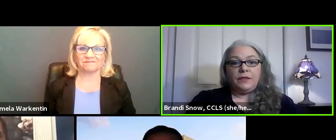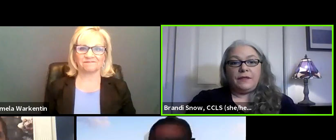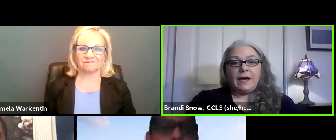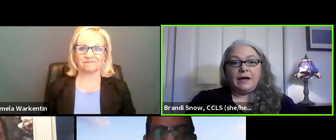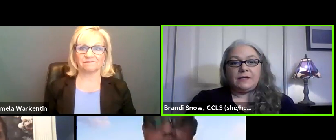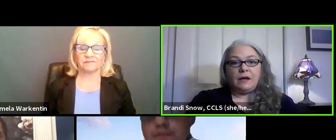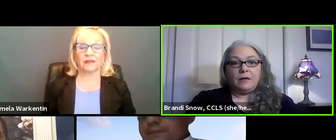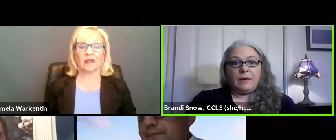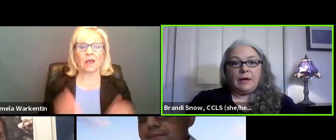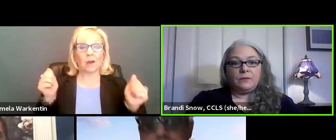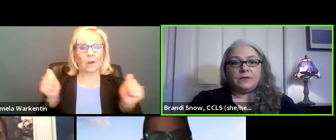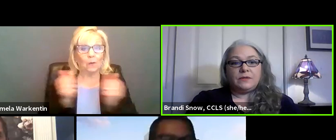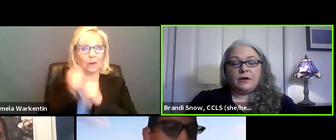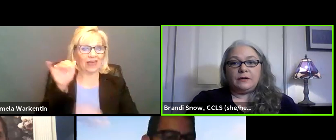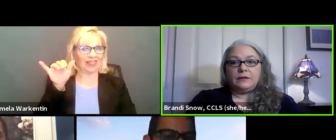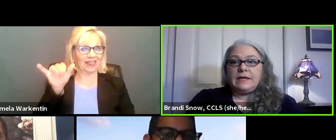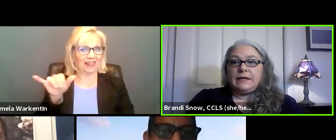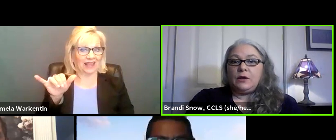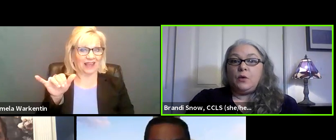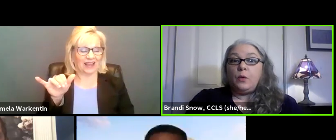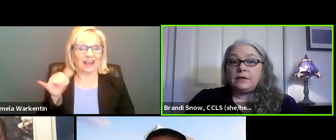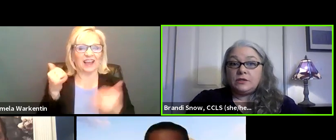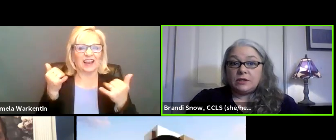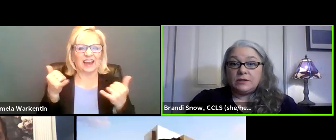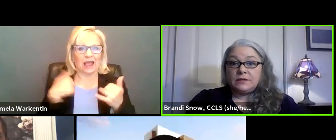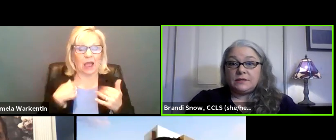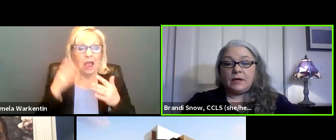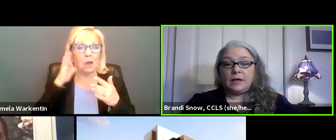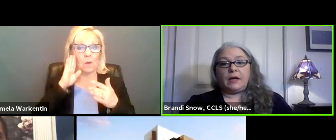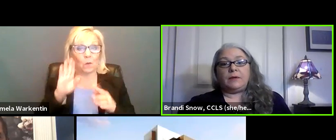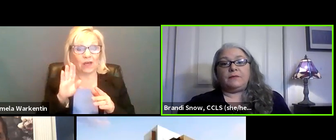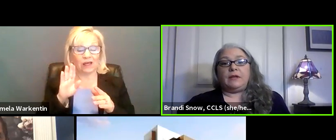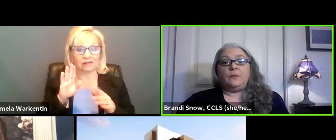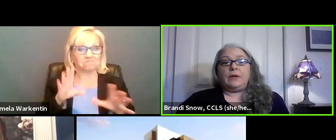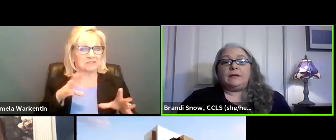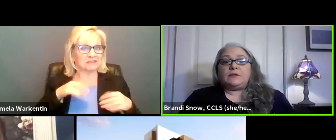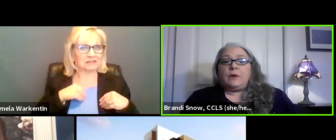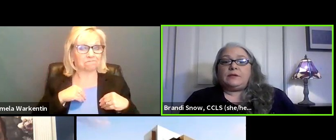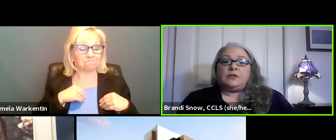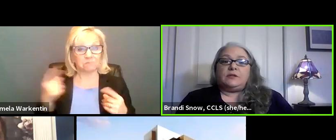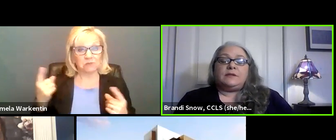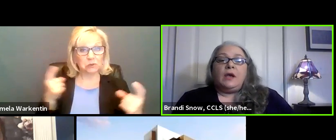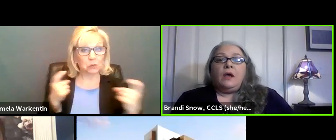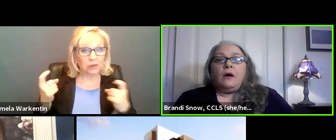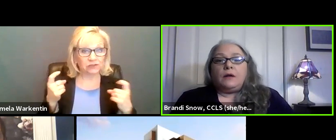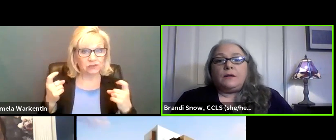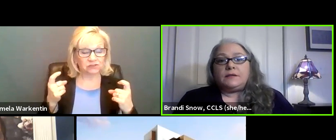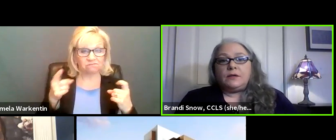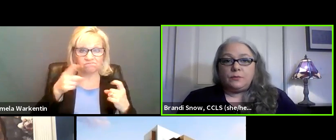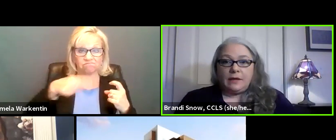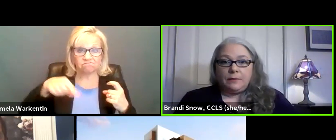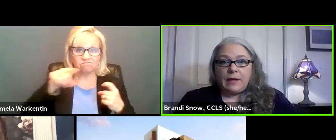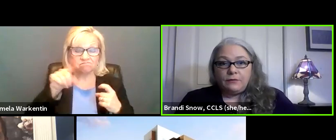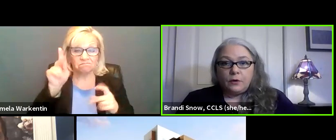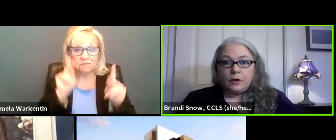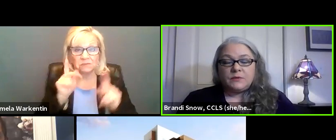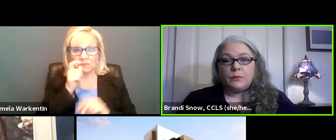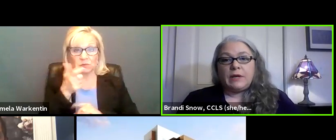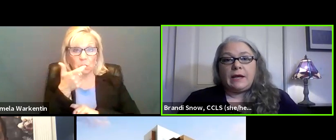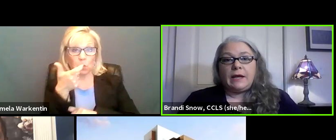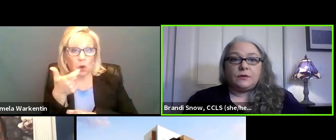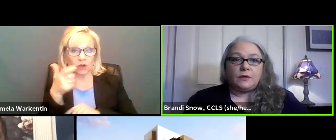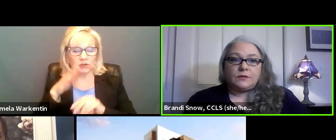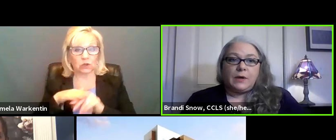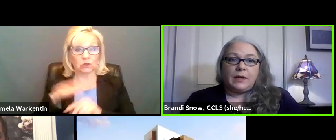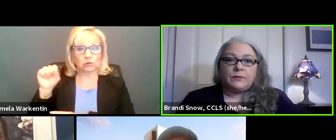So with that, I will start taking questions. If anyone has questions on the social media platforms, we